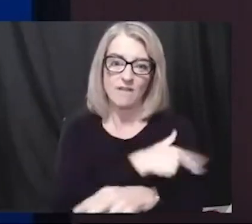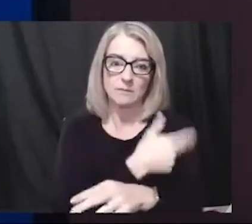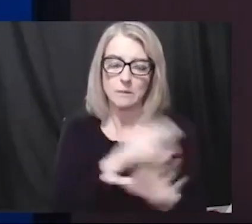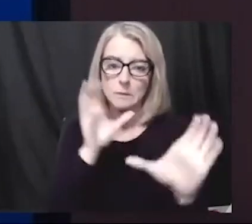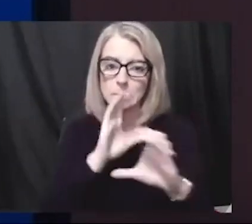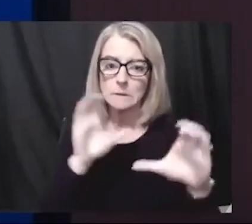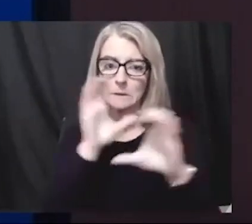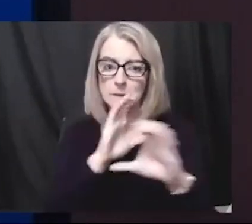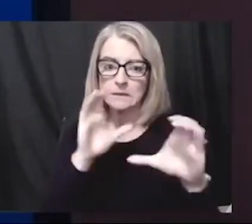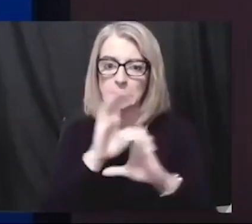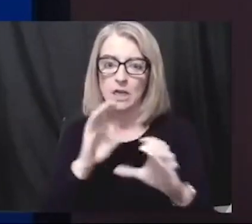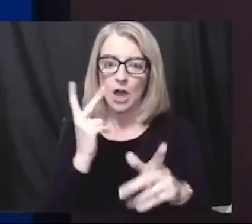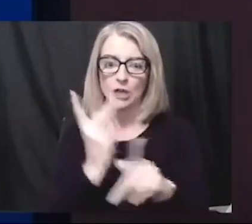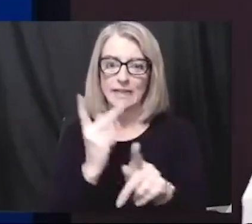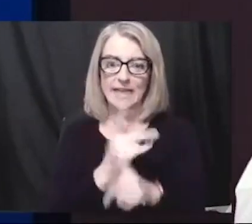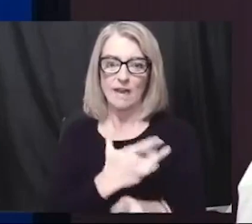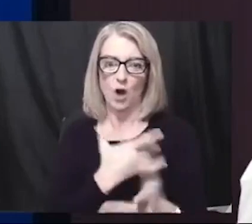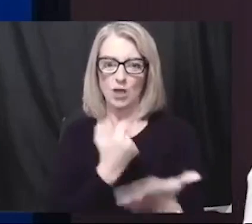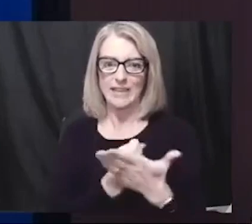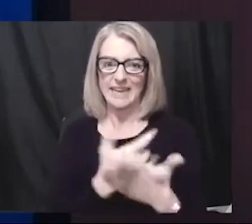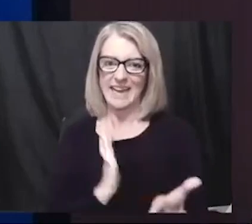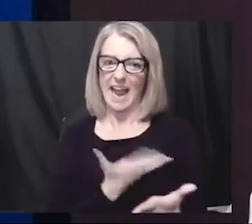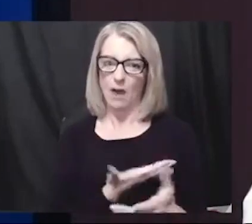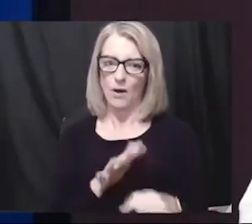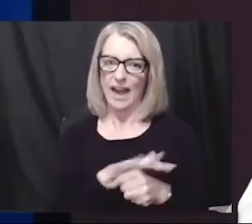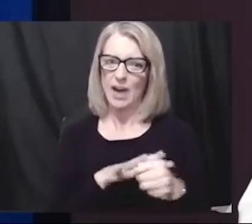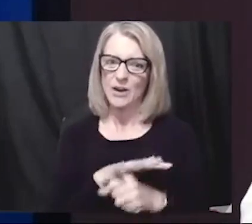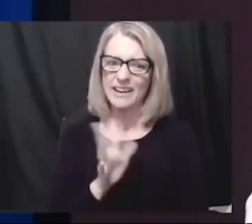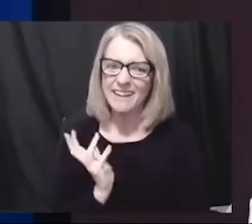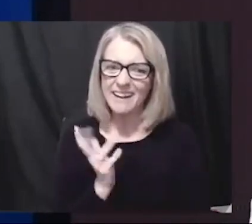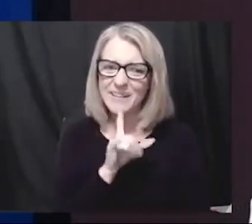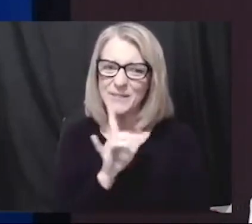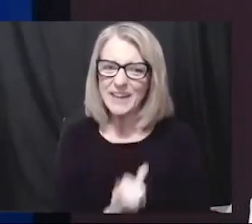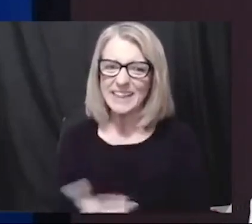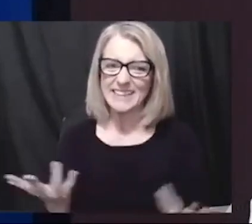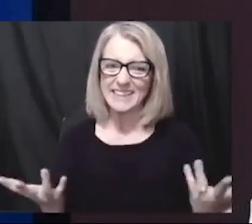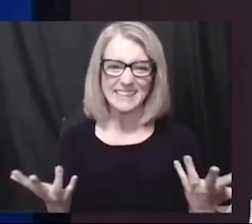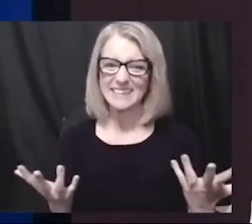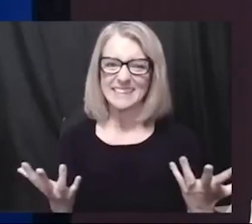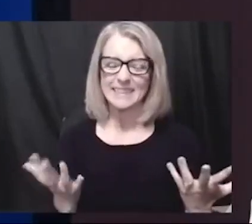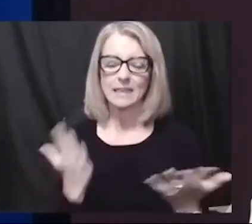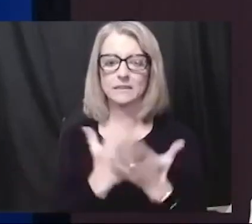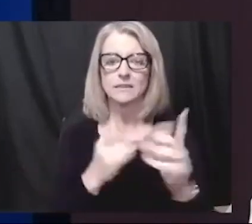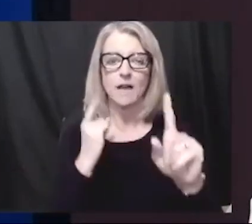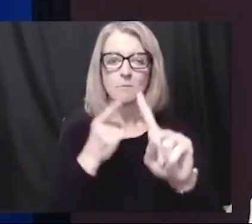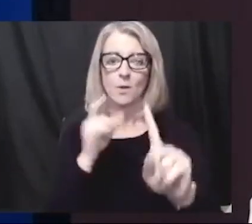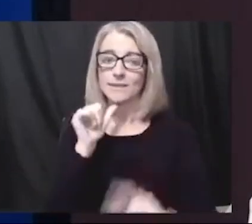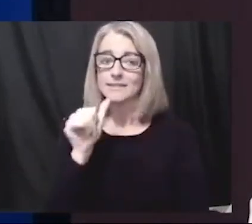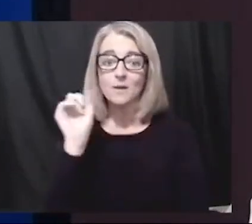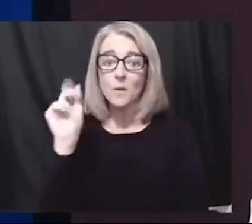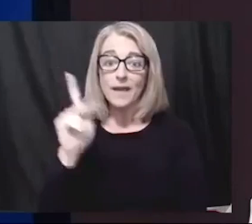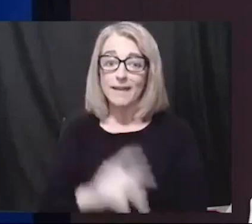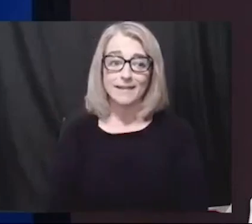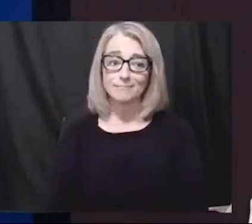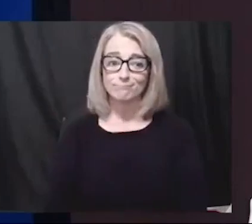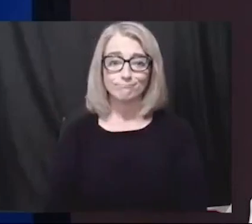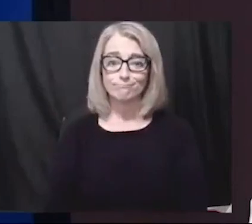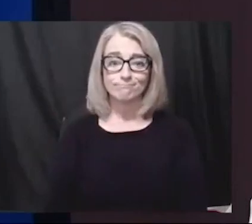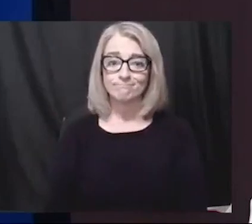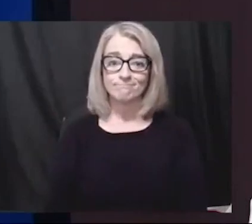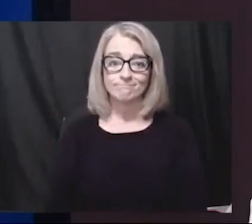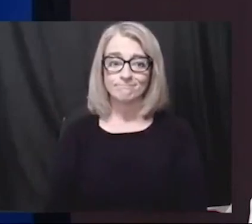heart attack here in our area. I mean, at some point, we have to say it's not okay. And I think that's